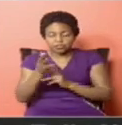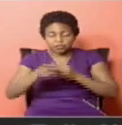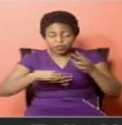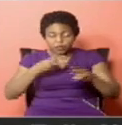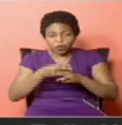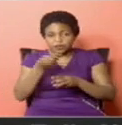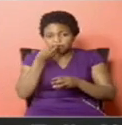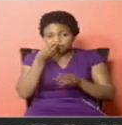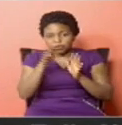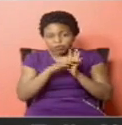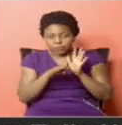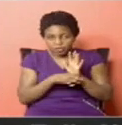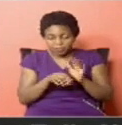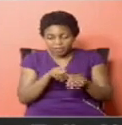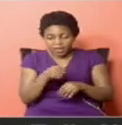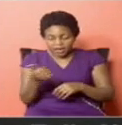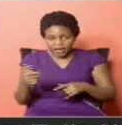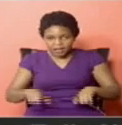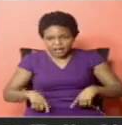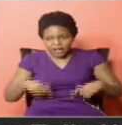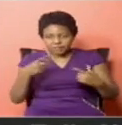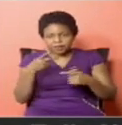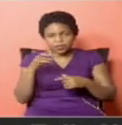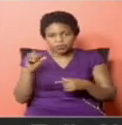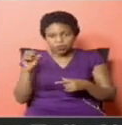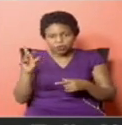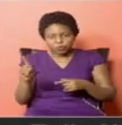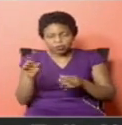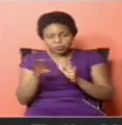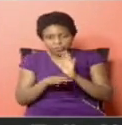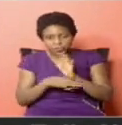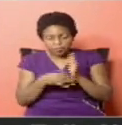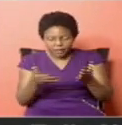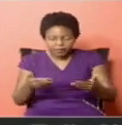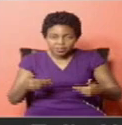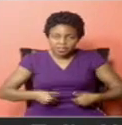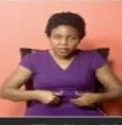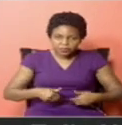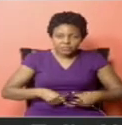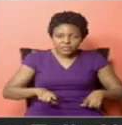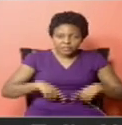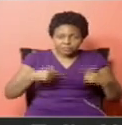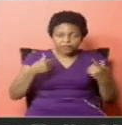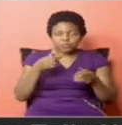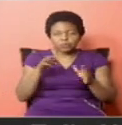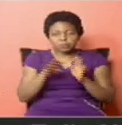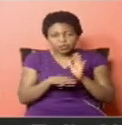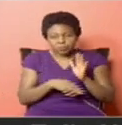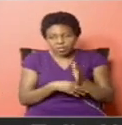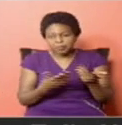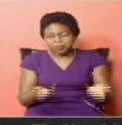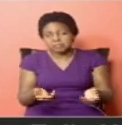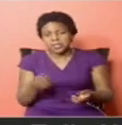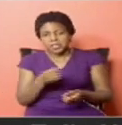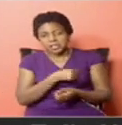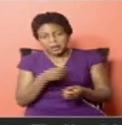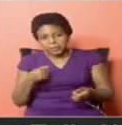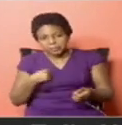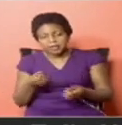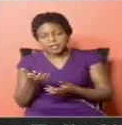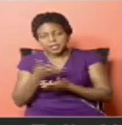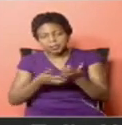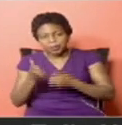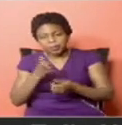Program. Other livelihood programs that you know of in this country, the Youth Livelihood, the Women Program, MYOGA, Operations Wealth Creation,